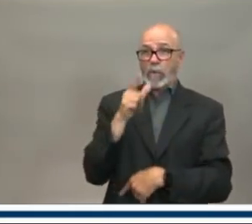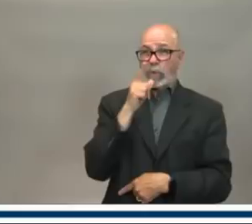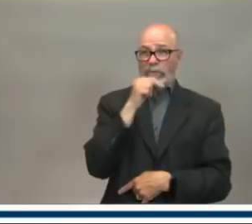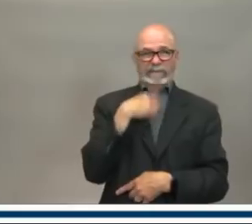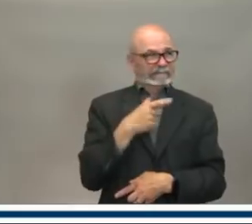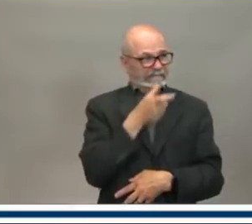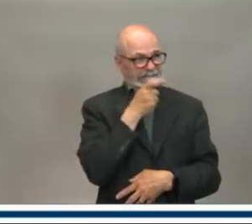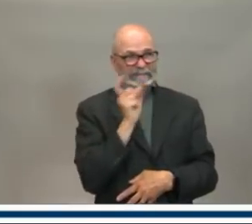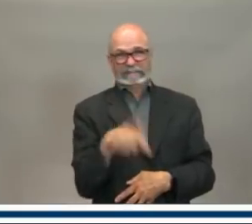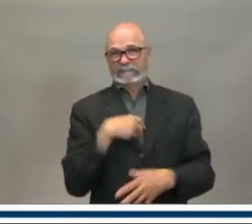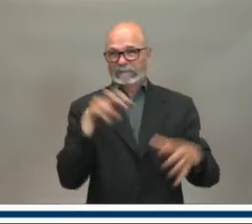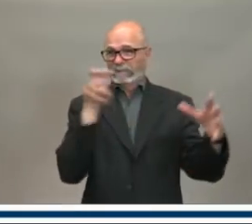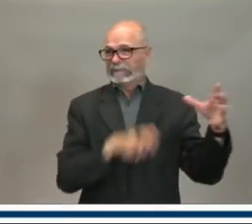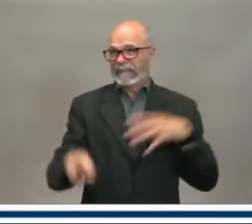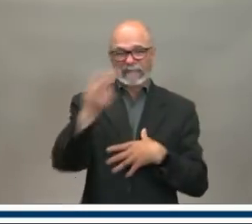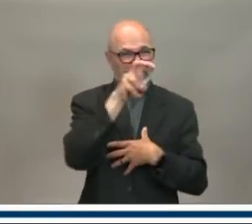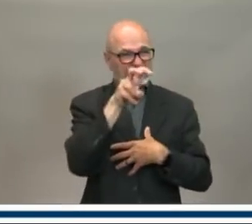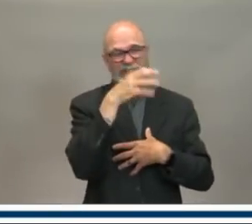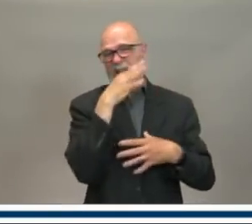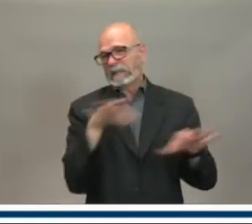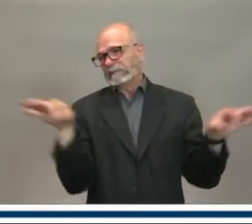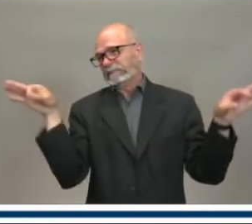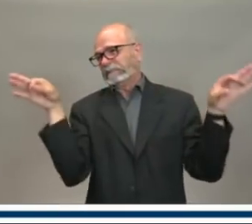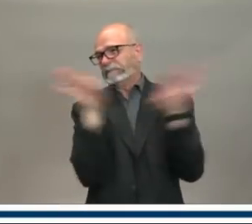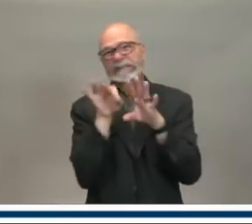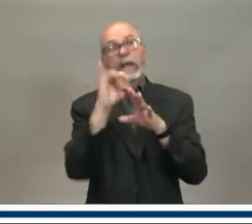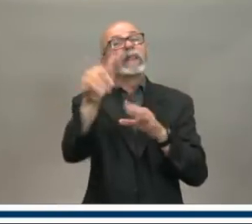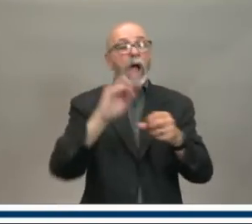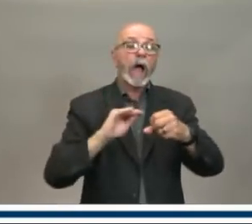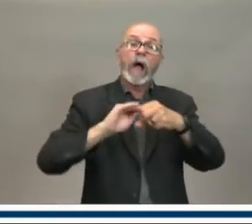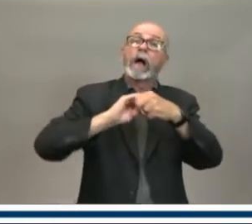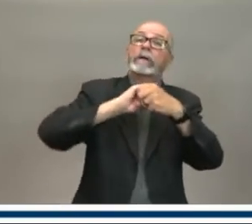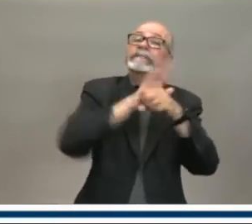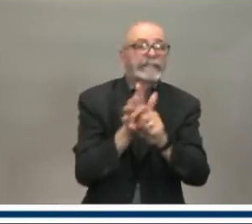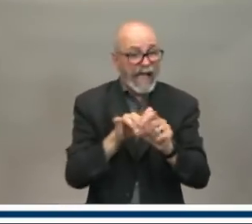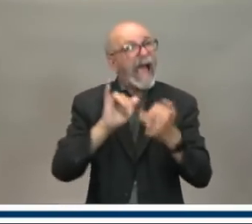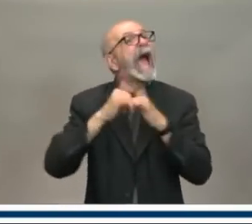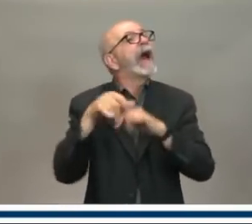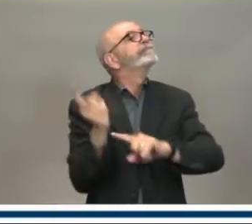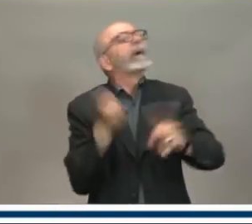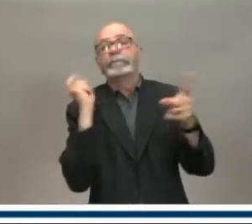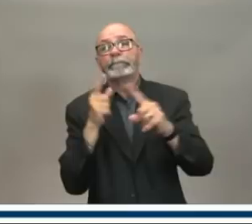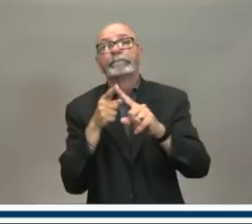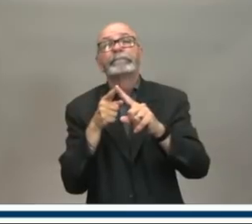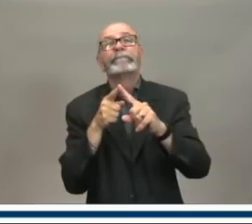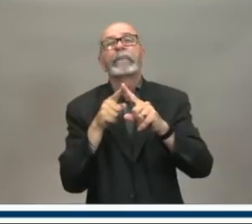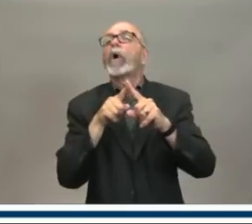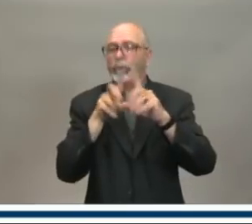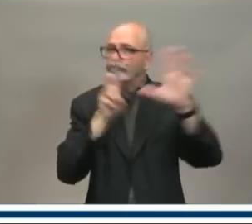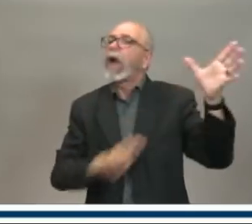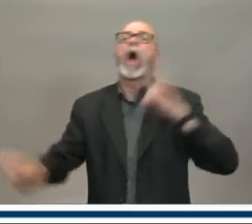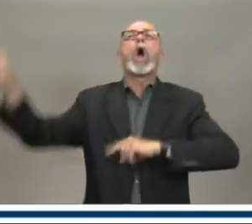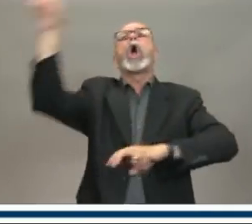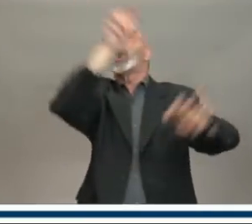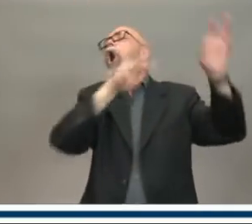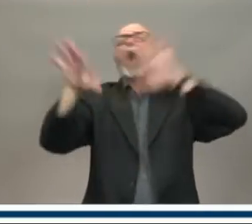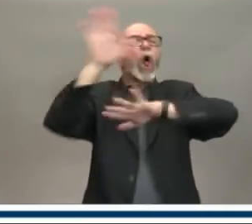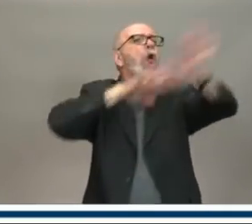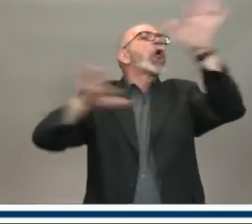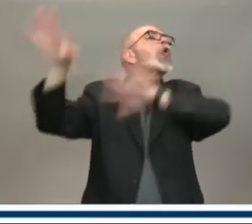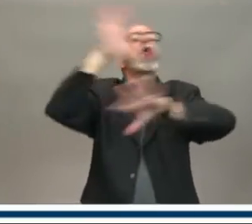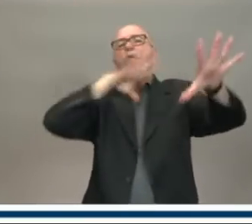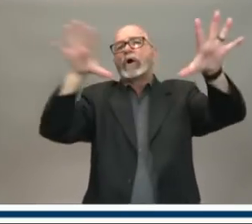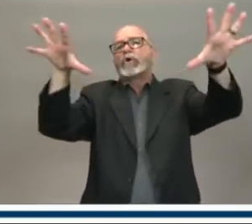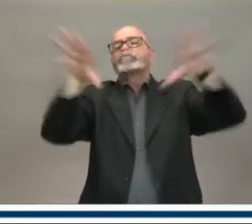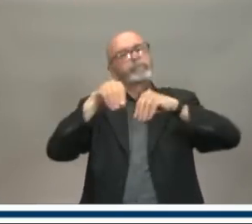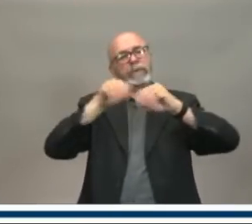whether it's locally or globally, by people moving. So a part of our new normal is how we actually limit non-essential travel, whether